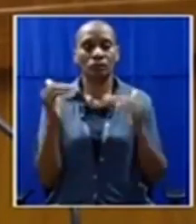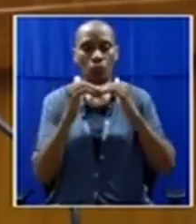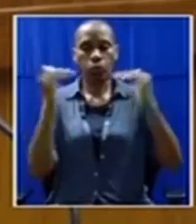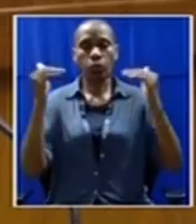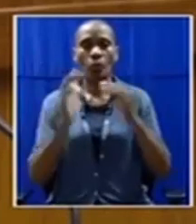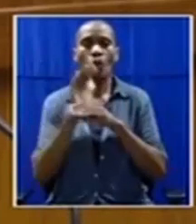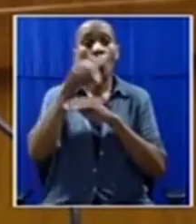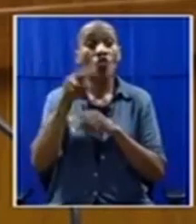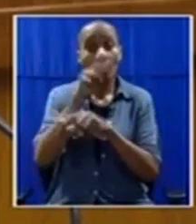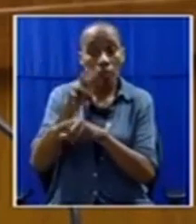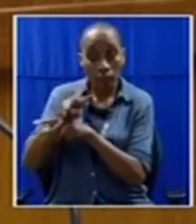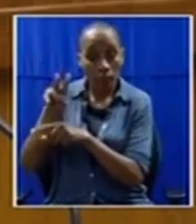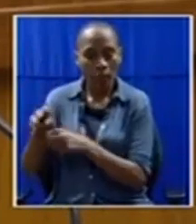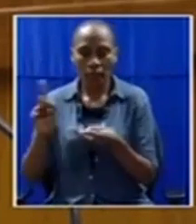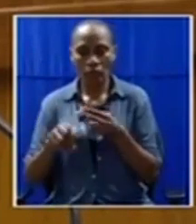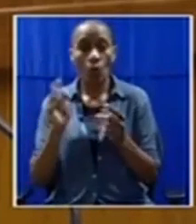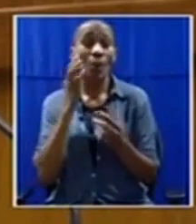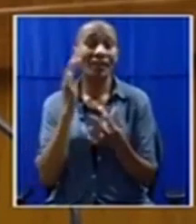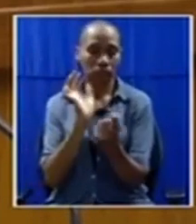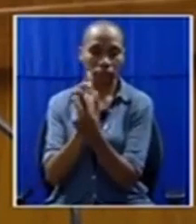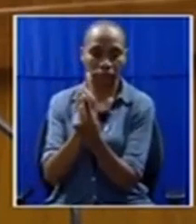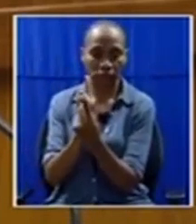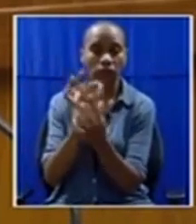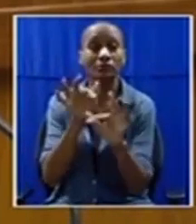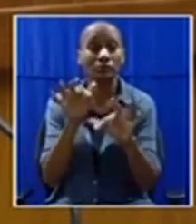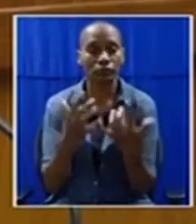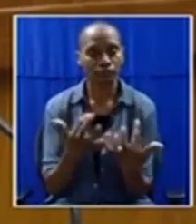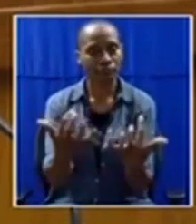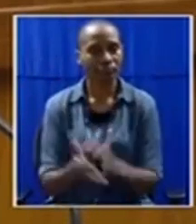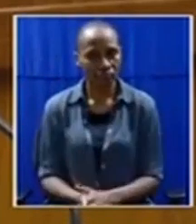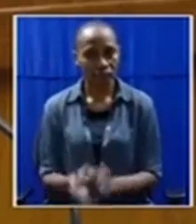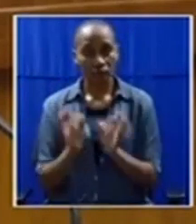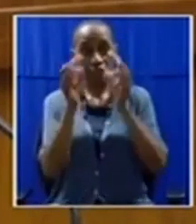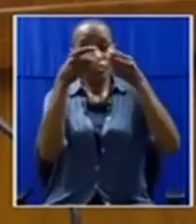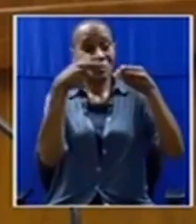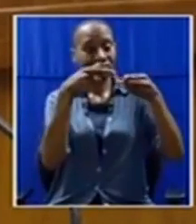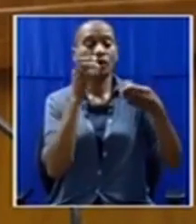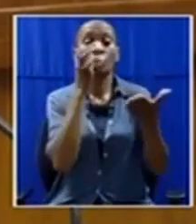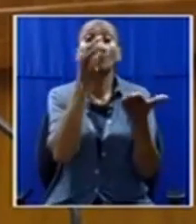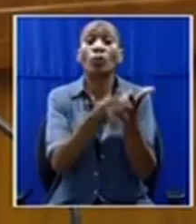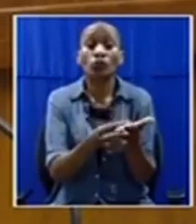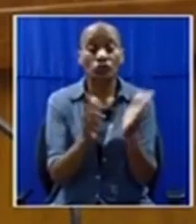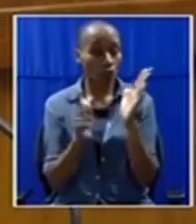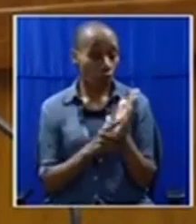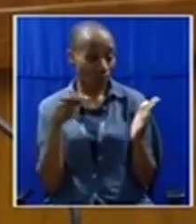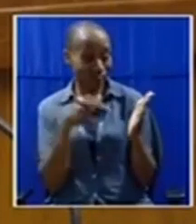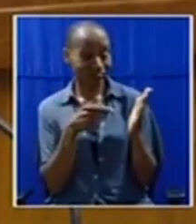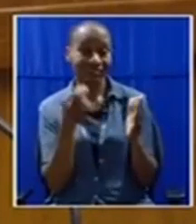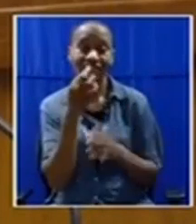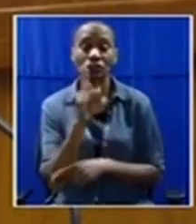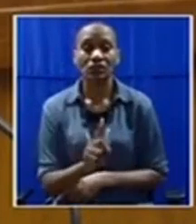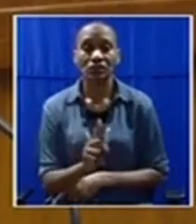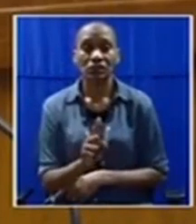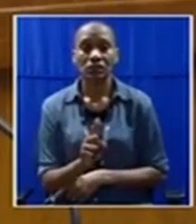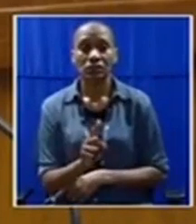for oversight and public participation. The Forum has also proposed legislation intended to